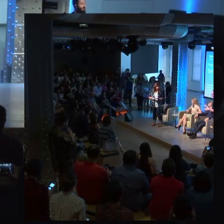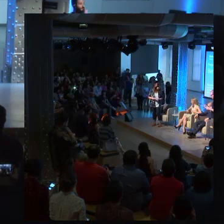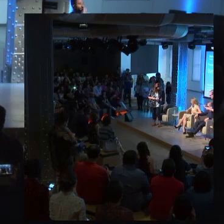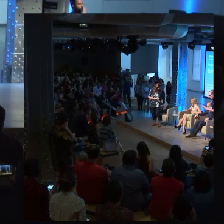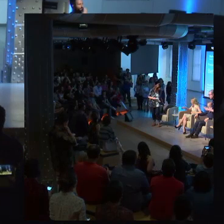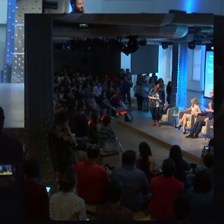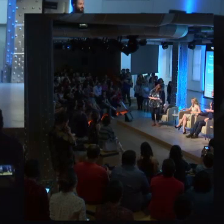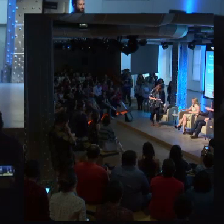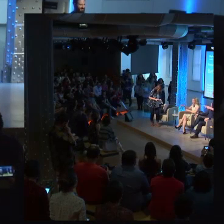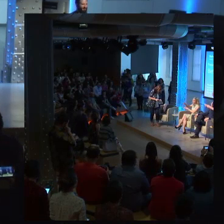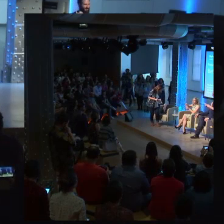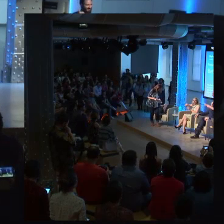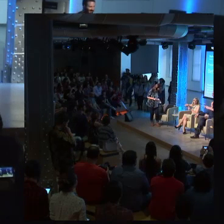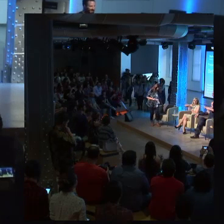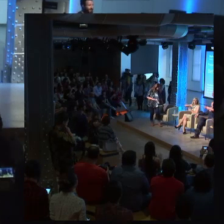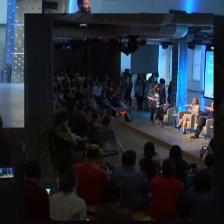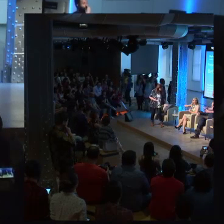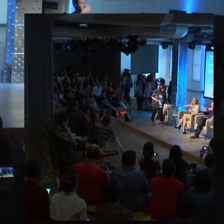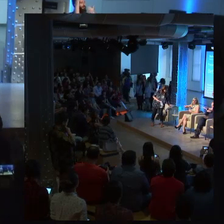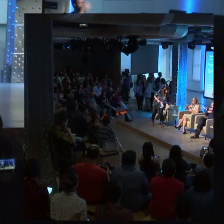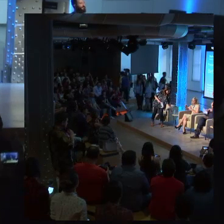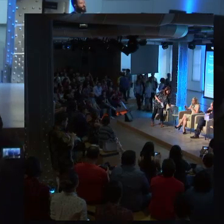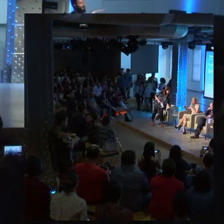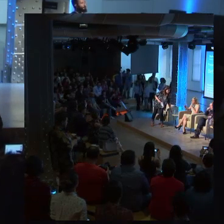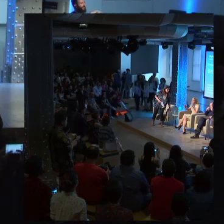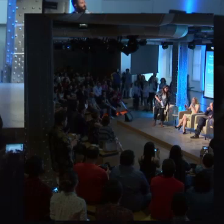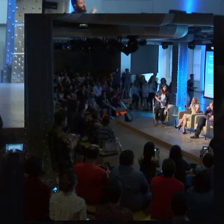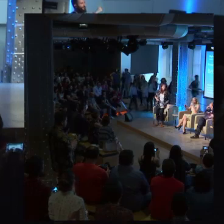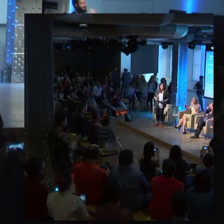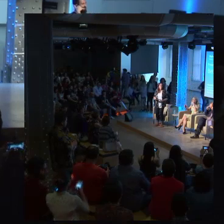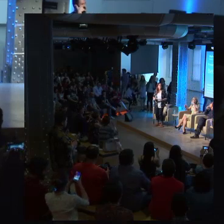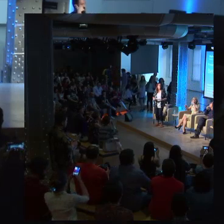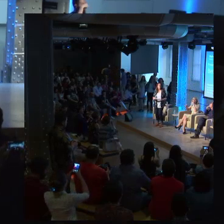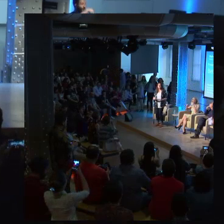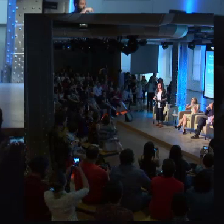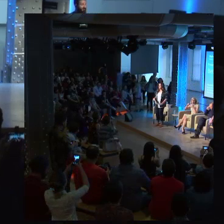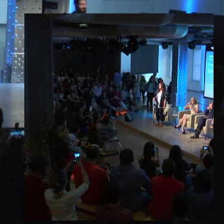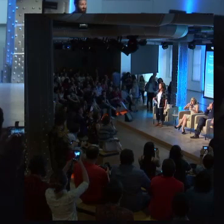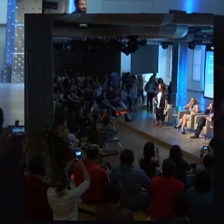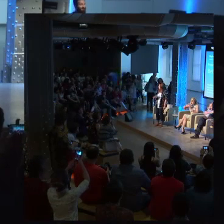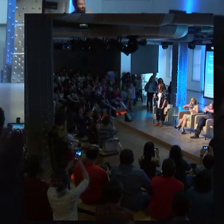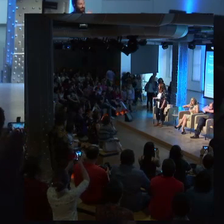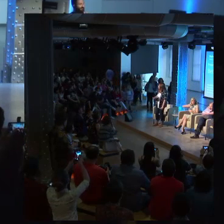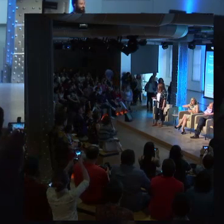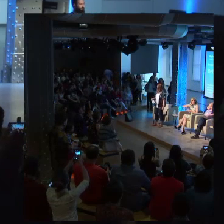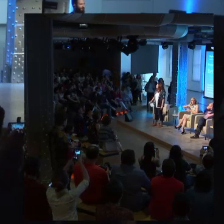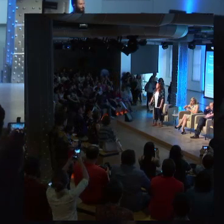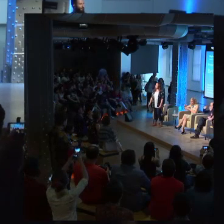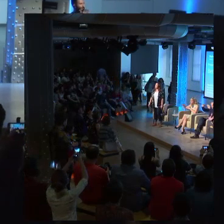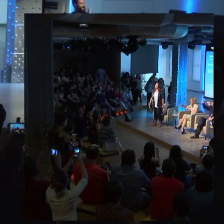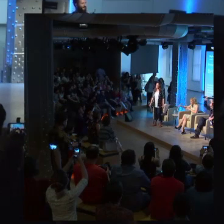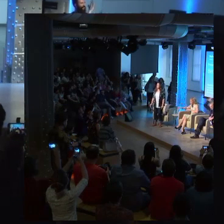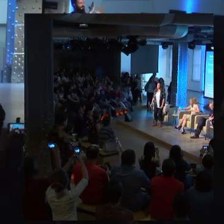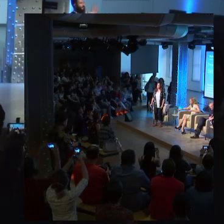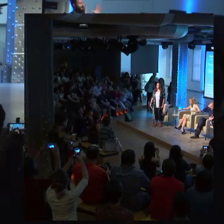Bueno, parece que ya hemos empezado. Bienvenidos al Espacio Fundación Telefónica. Hoy estamos aquí. So it looks like we already started. We